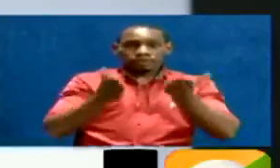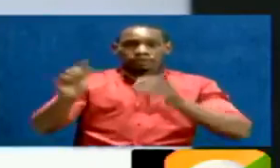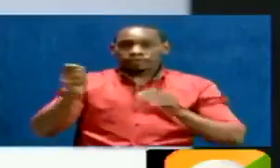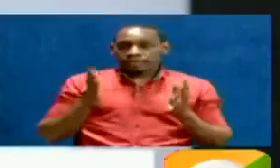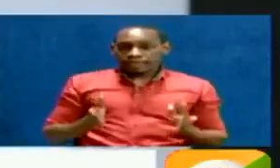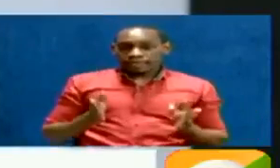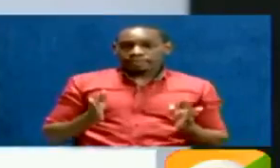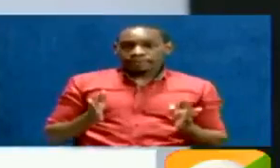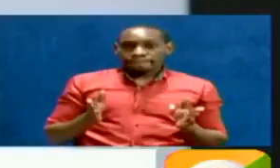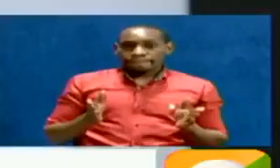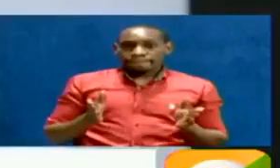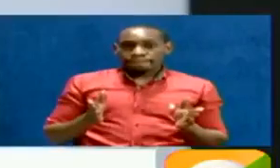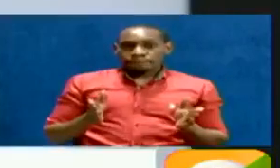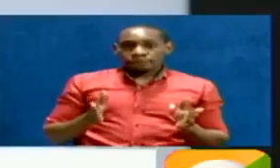Kenyans